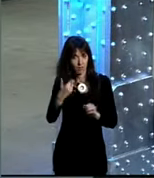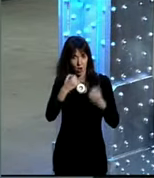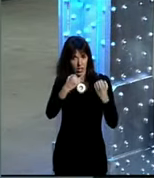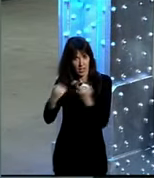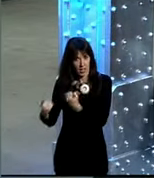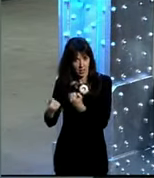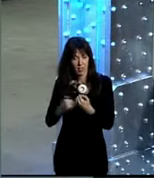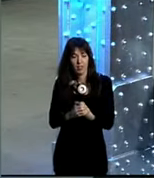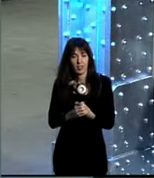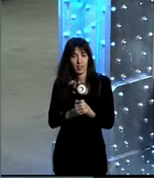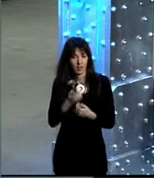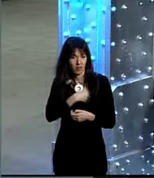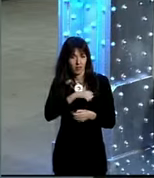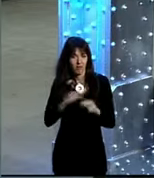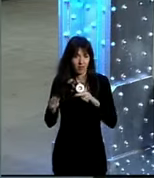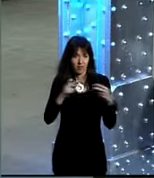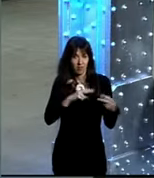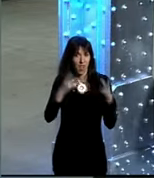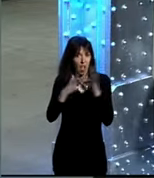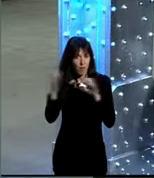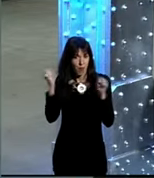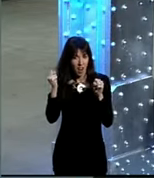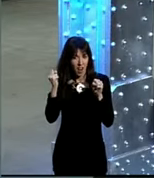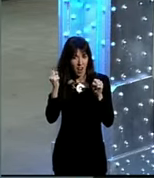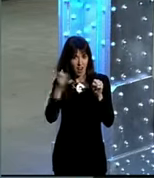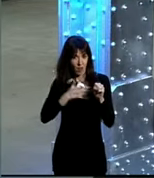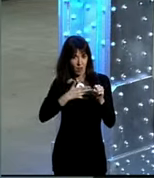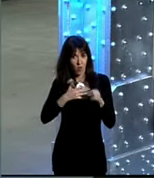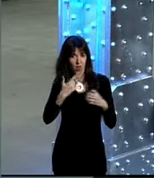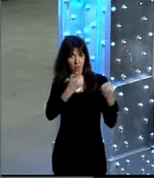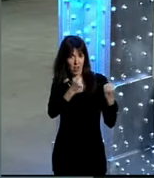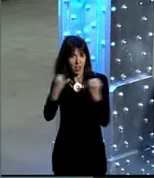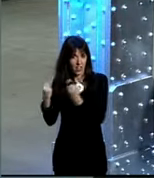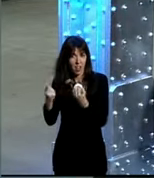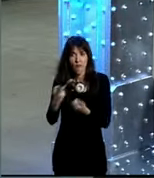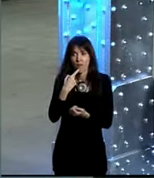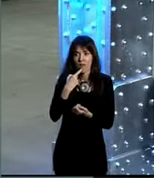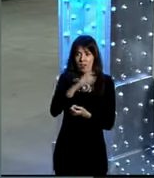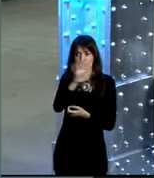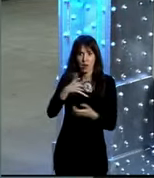energy ambassador. Everything sounds very angry in Finnish. I don't know why.